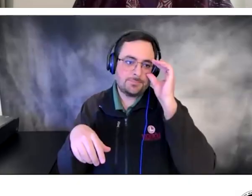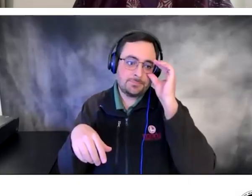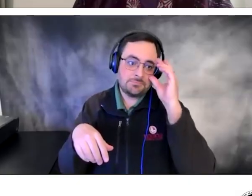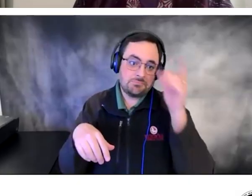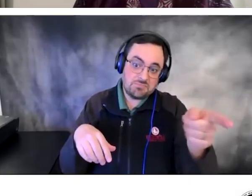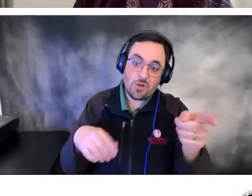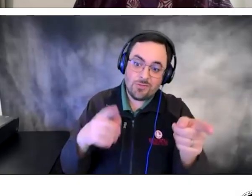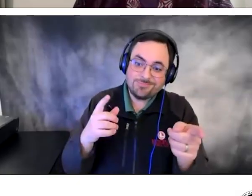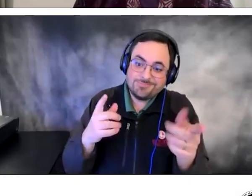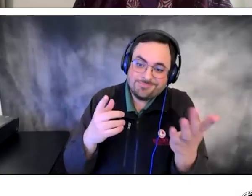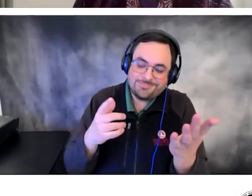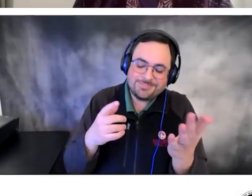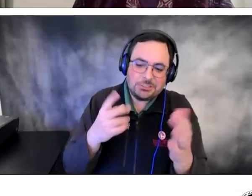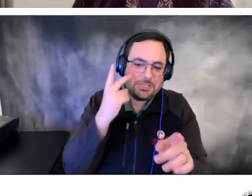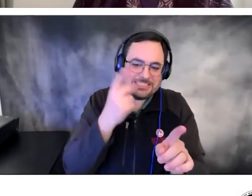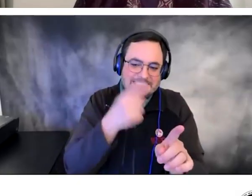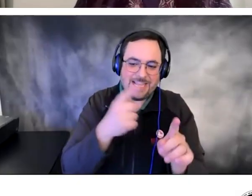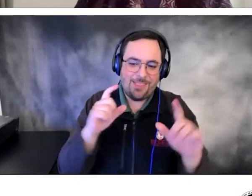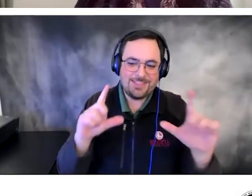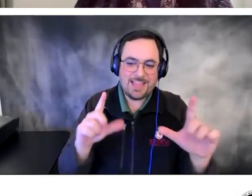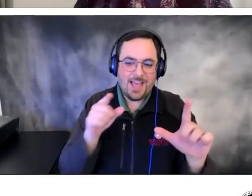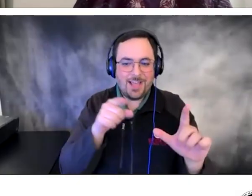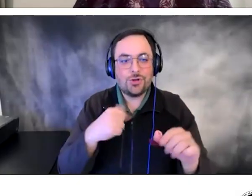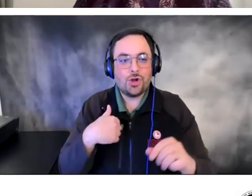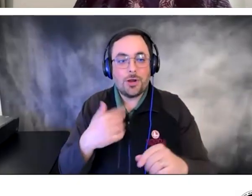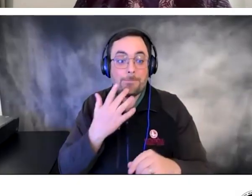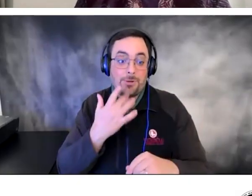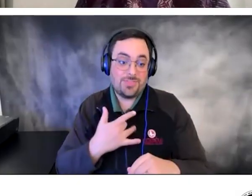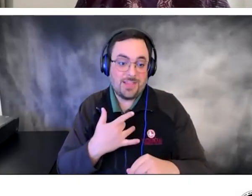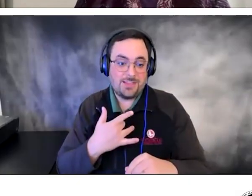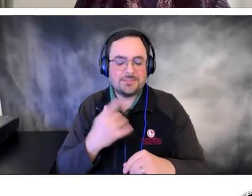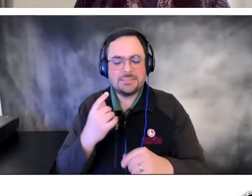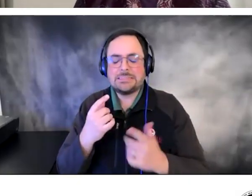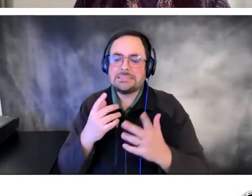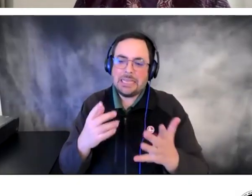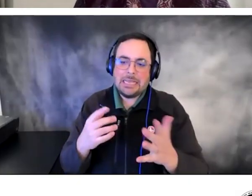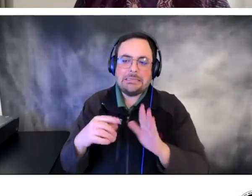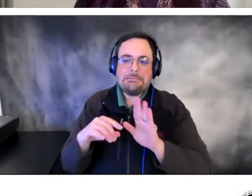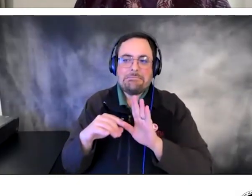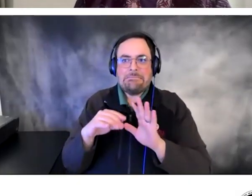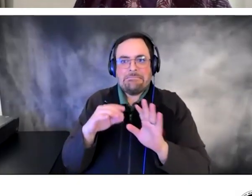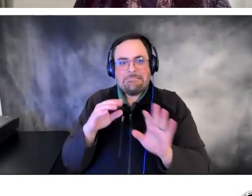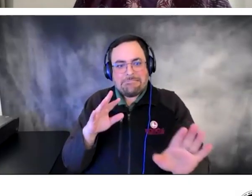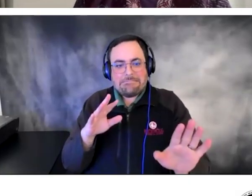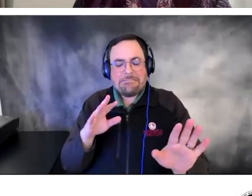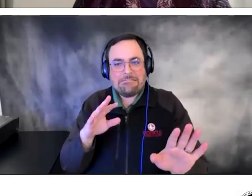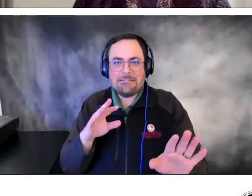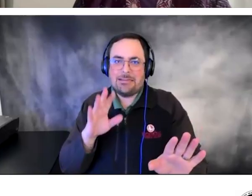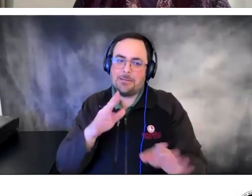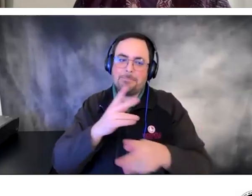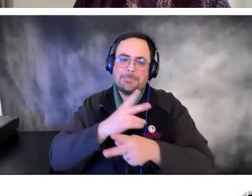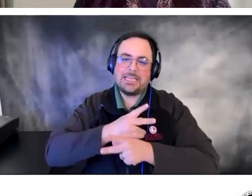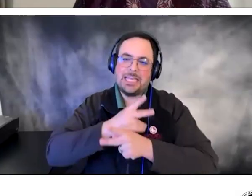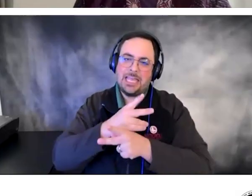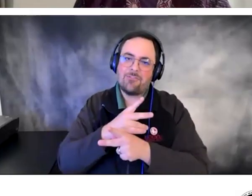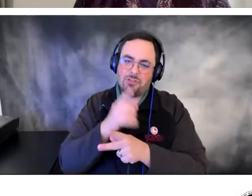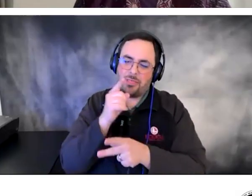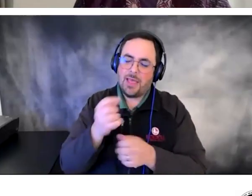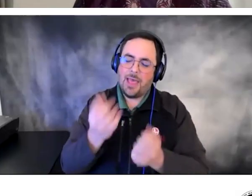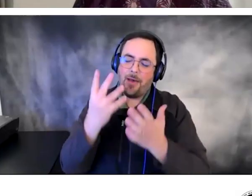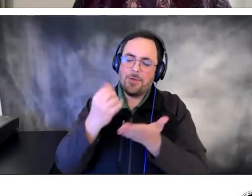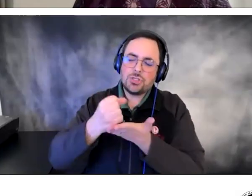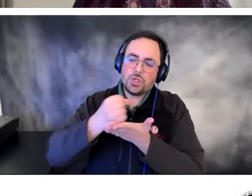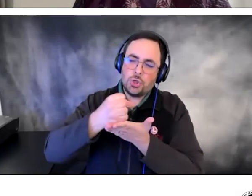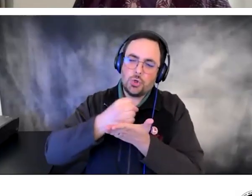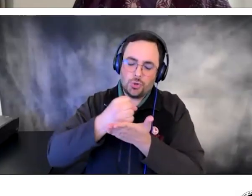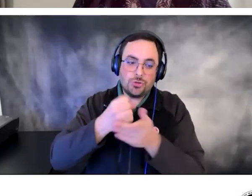seasons, including her birthday. Now, I will say something negative here, although I try not to do that. Do watch your use of